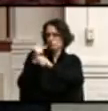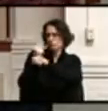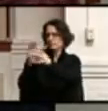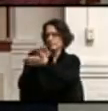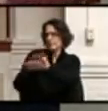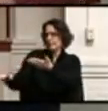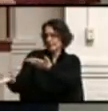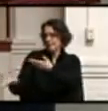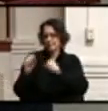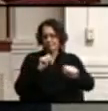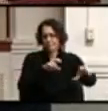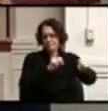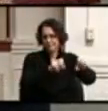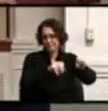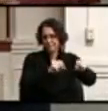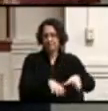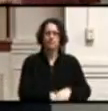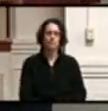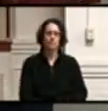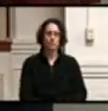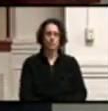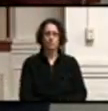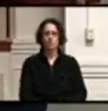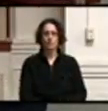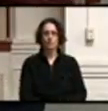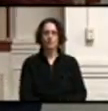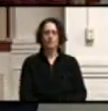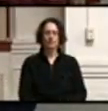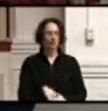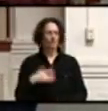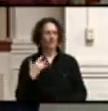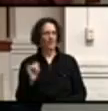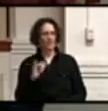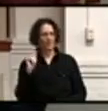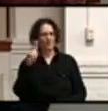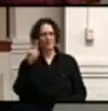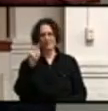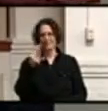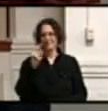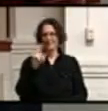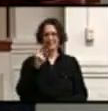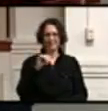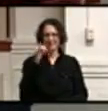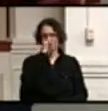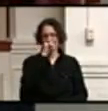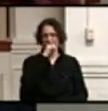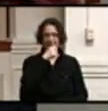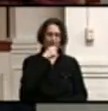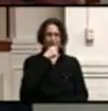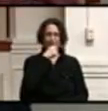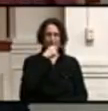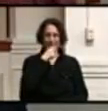Ooh, Johnny Carson. Jimmy Fallon, I guess, is what it is, not Johnny Carson. I'm dating myself.